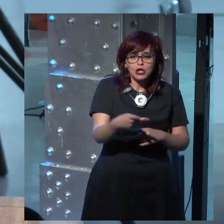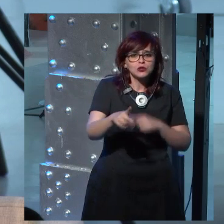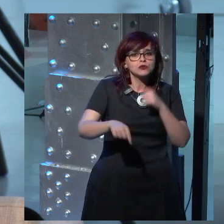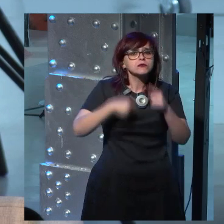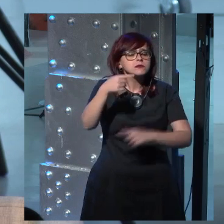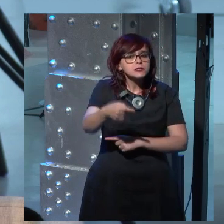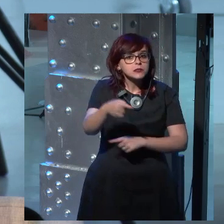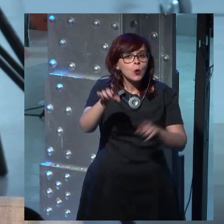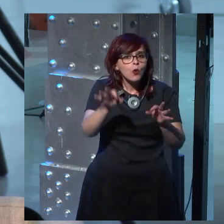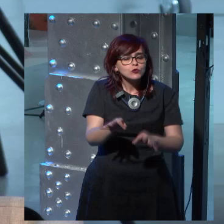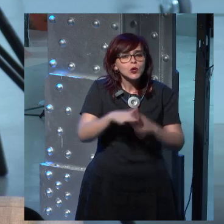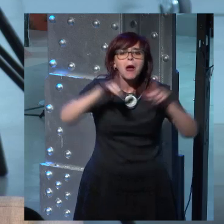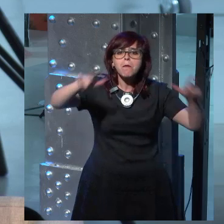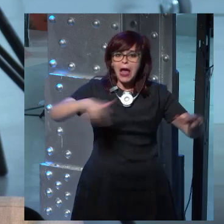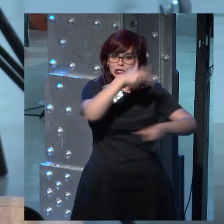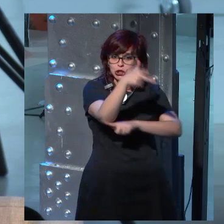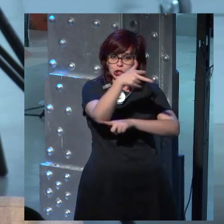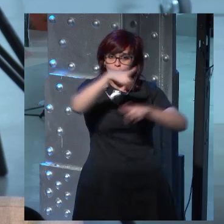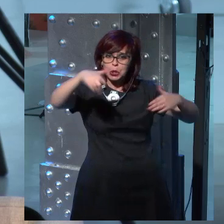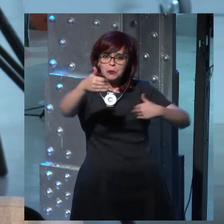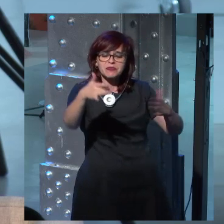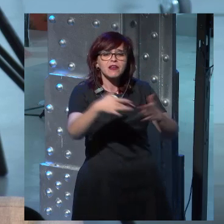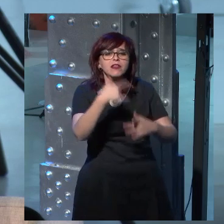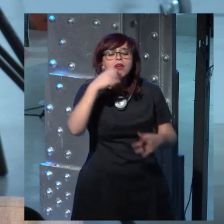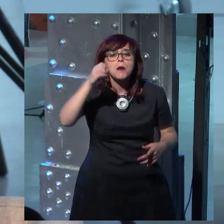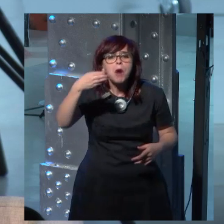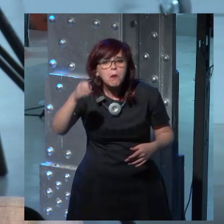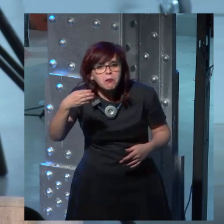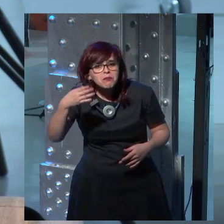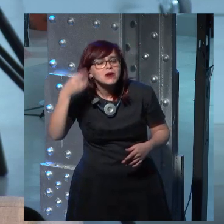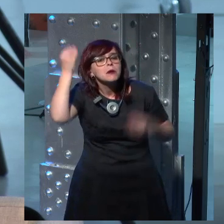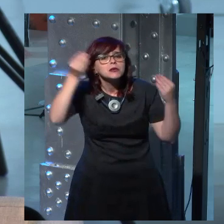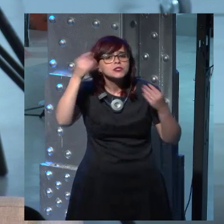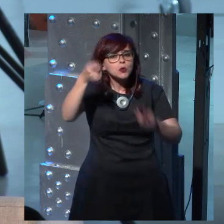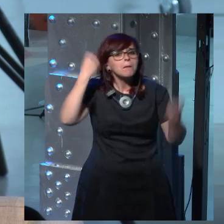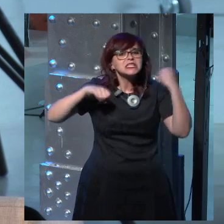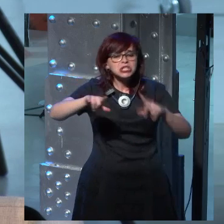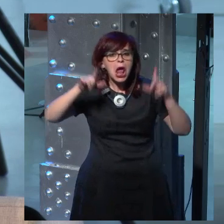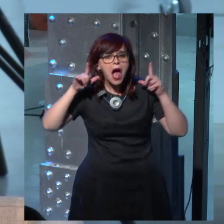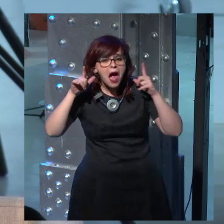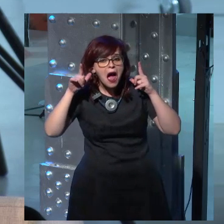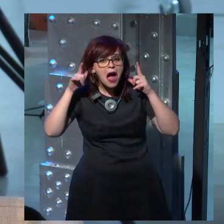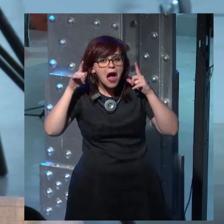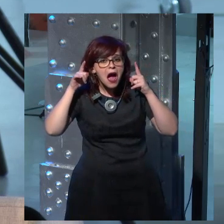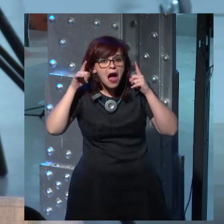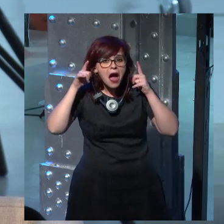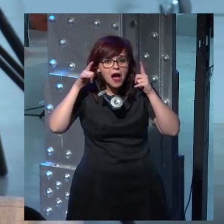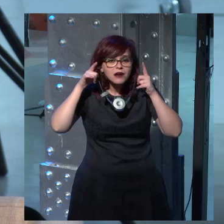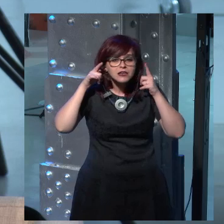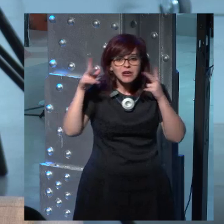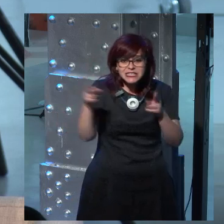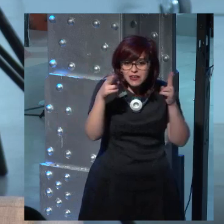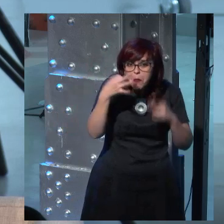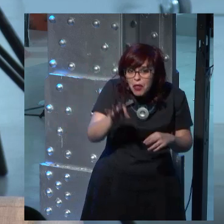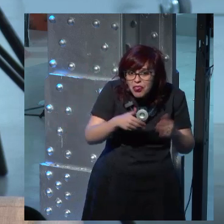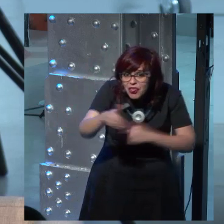said, "Hey, do you think there's a show in that character? I think there might be." And I said, that's how he does it. Yeah, that's how he talks.